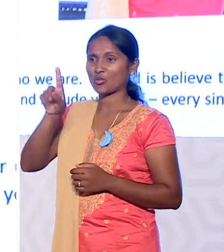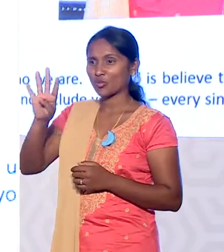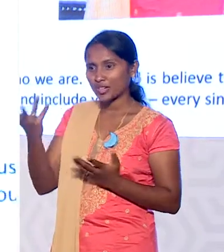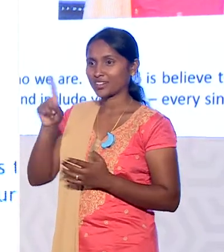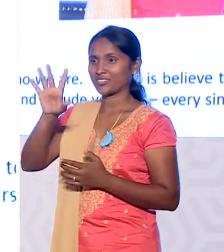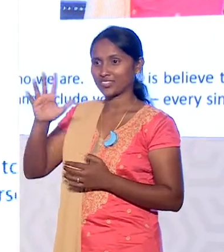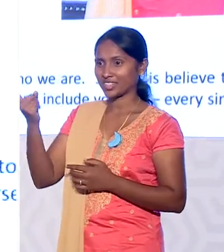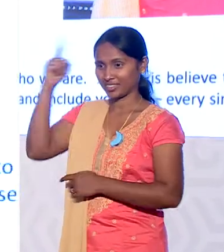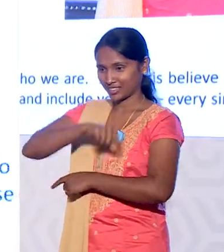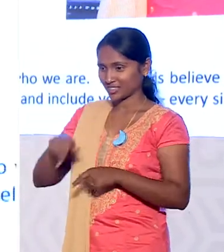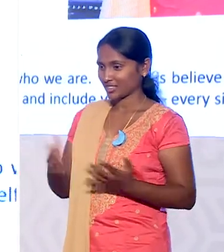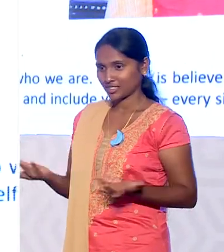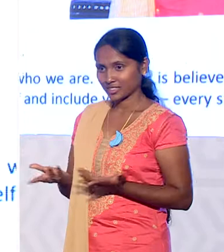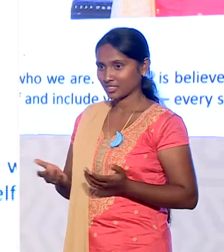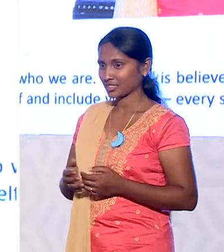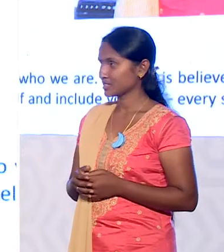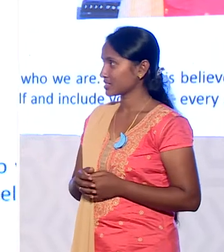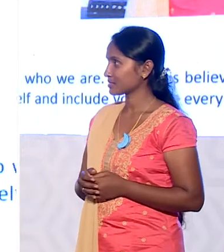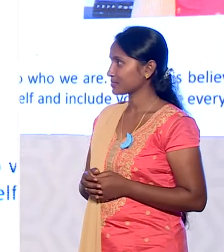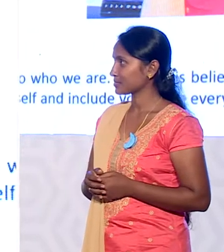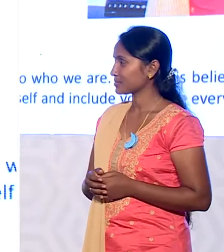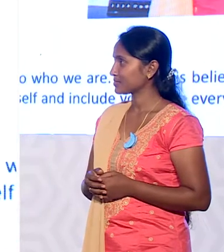here today. Every one of you has.